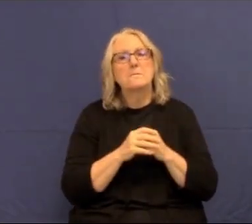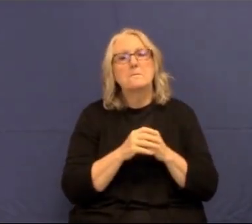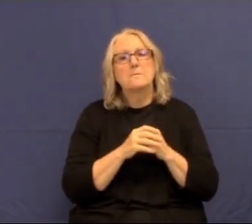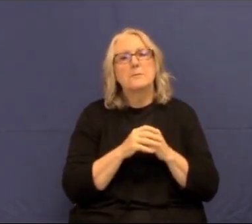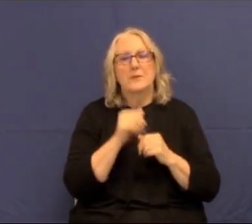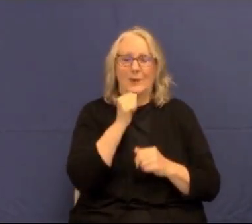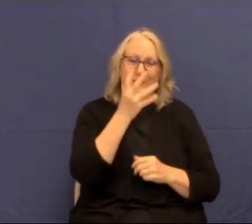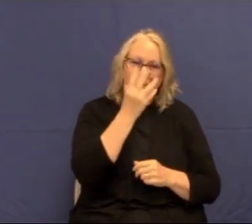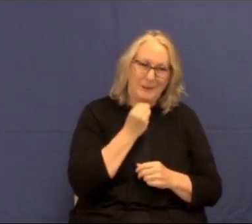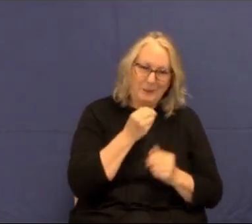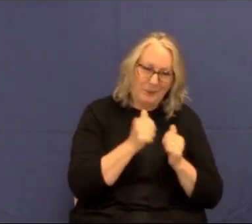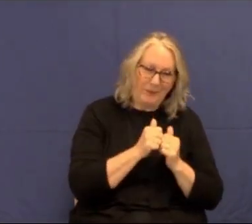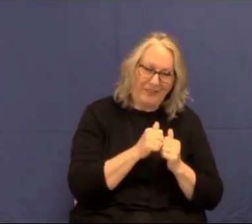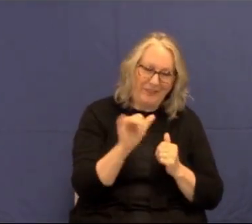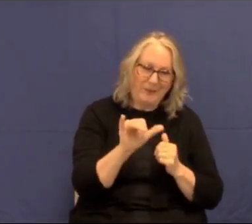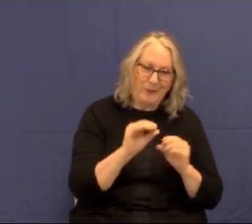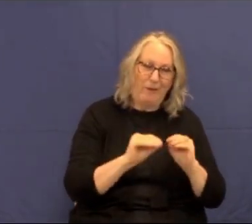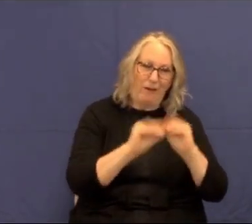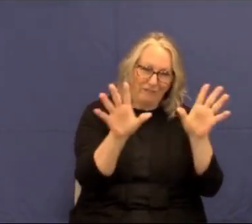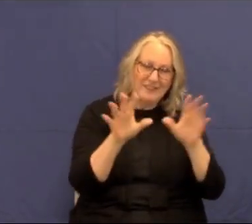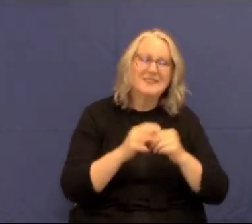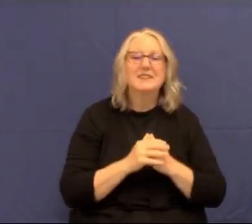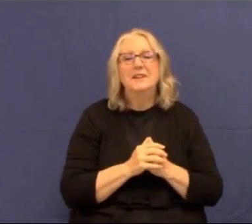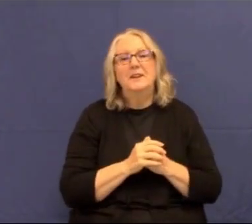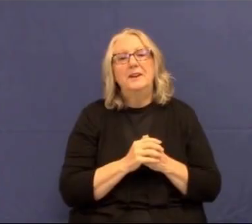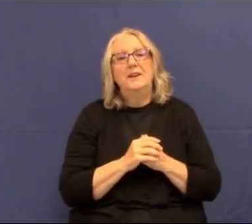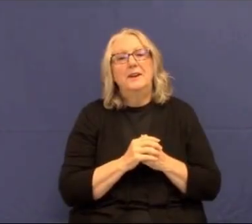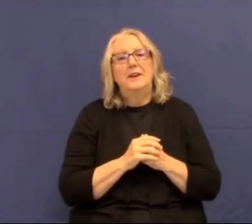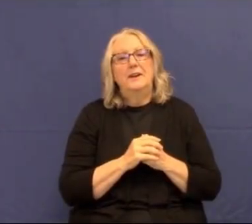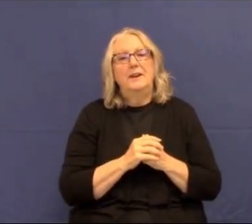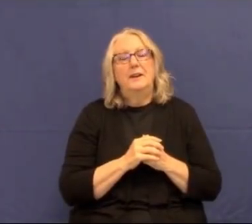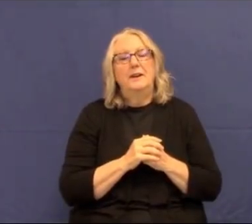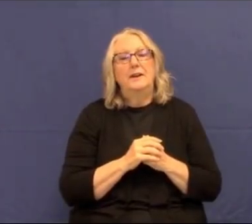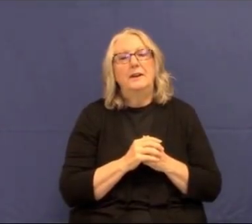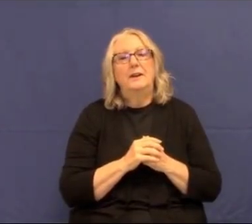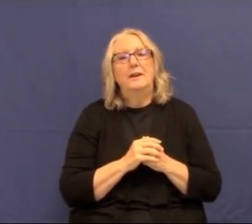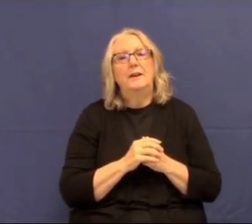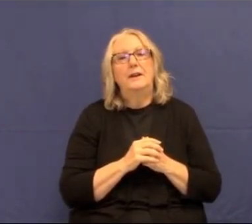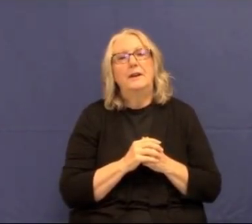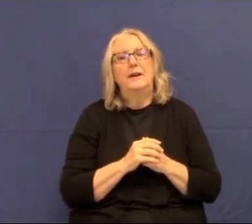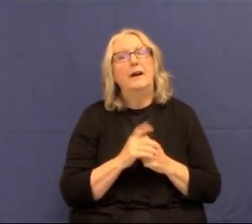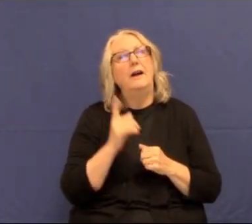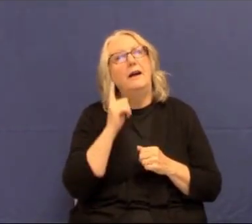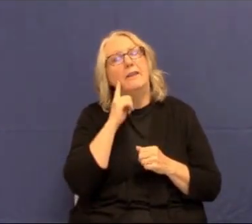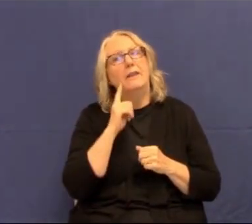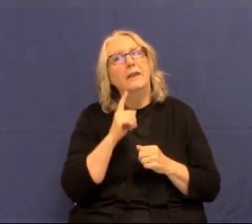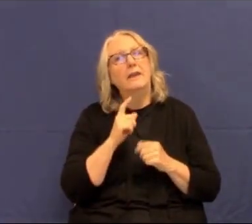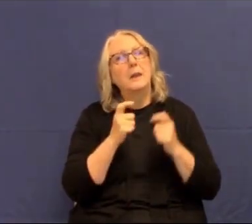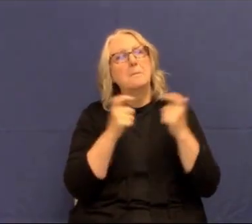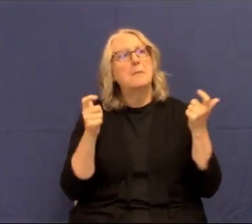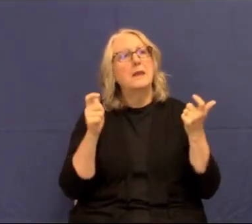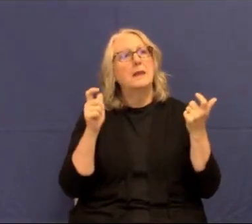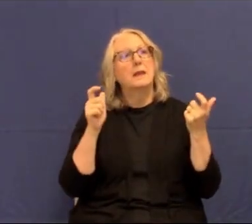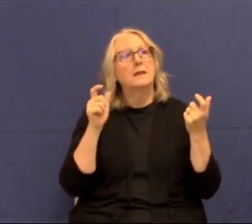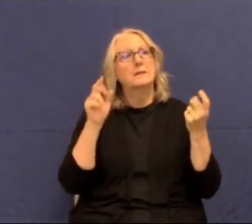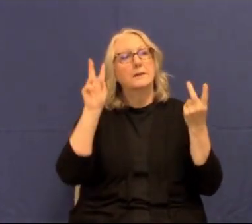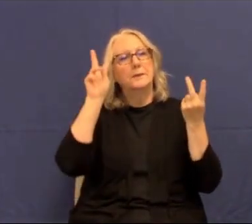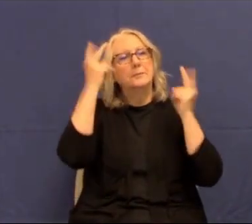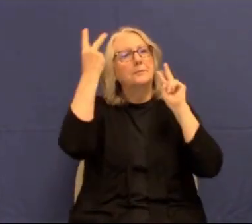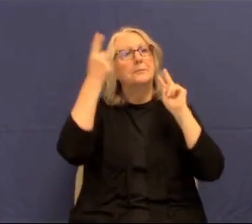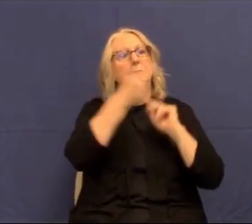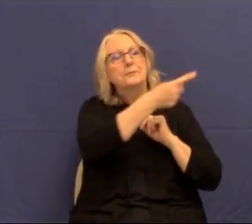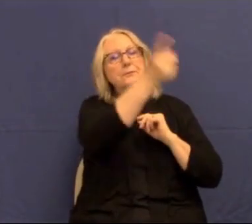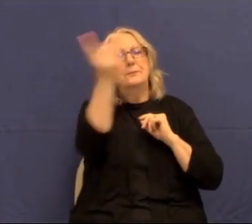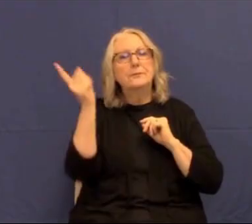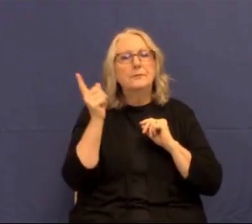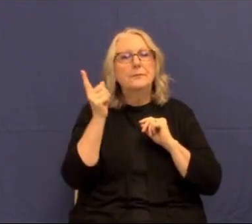But obviously I don't sleep with it on either. But I I think like the